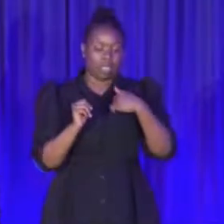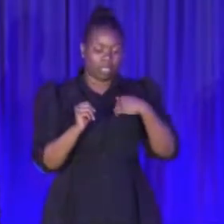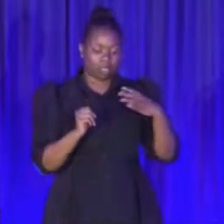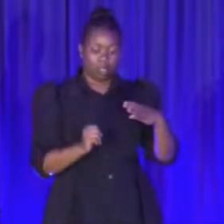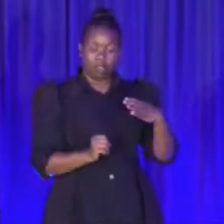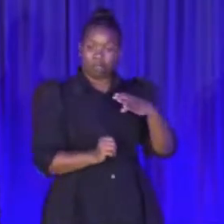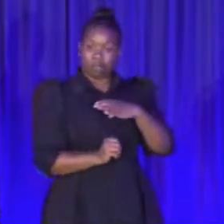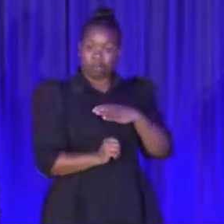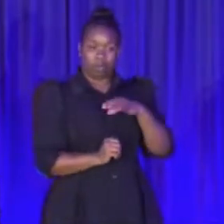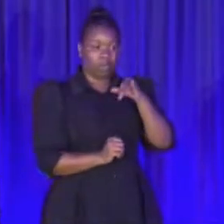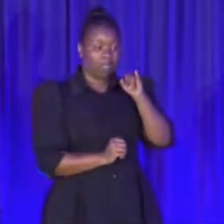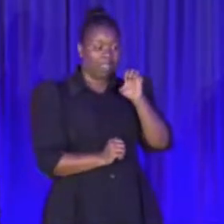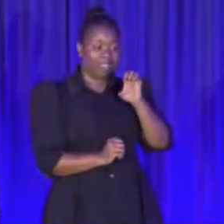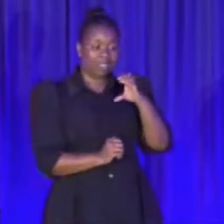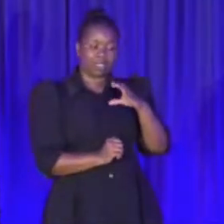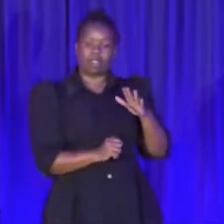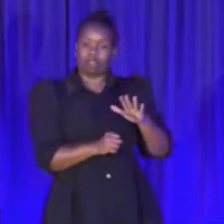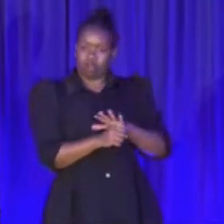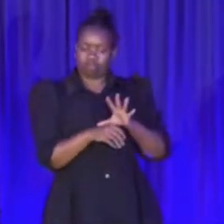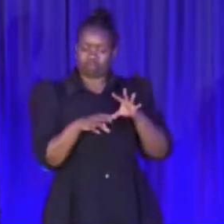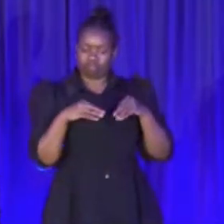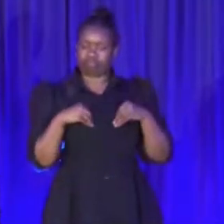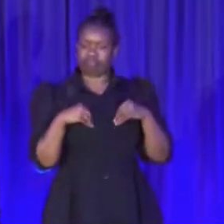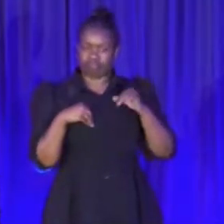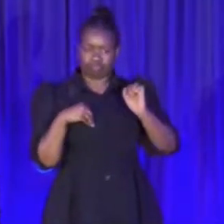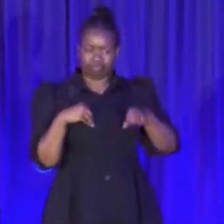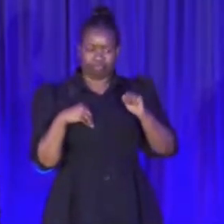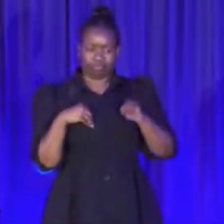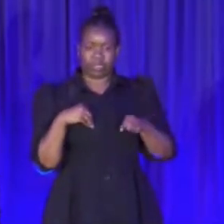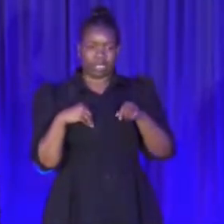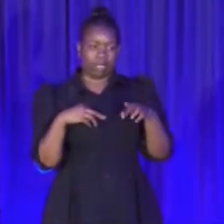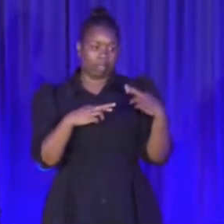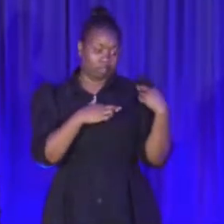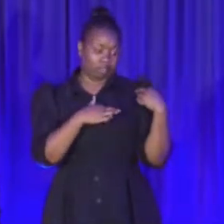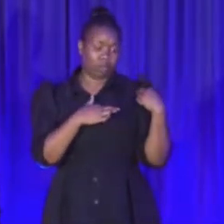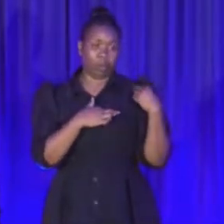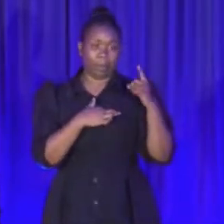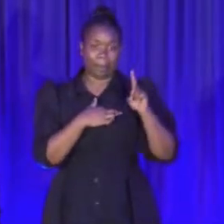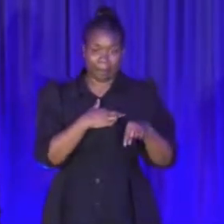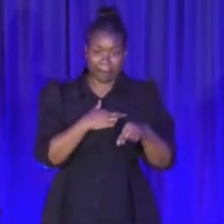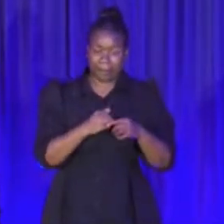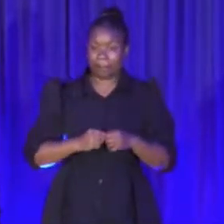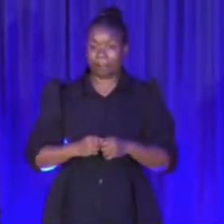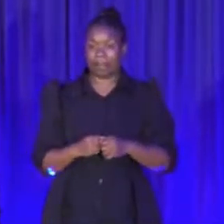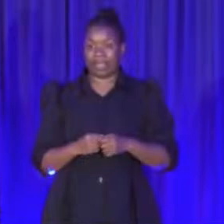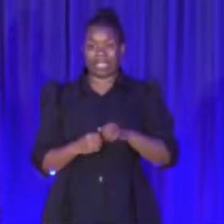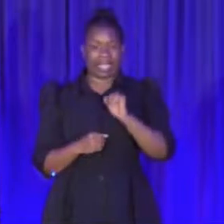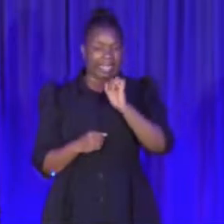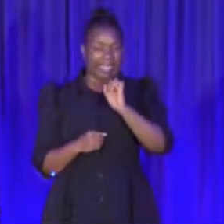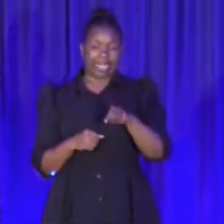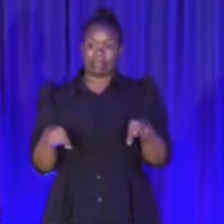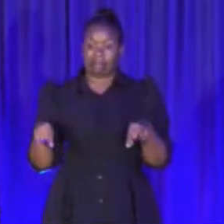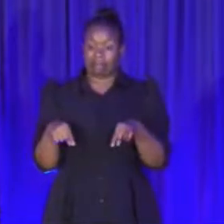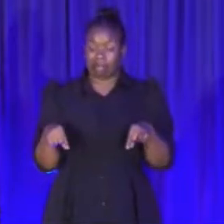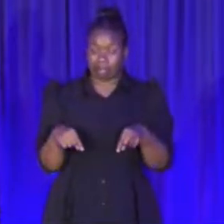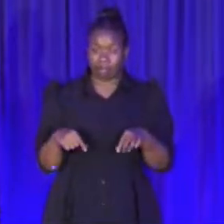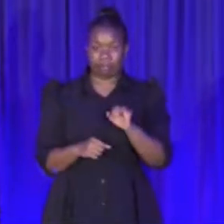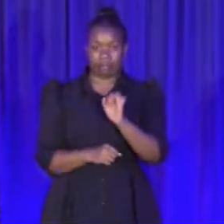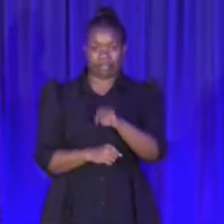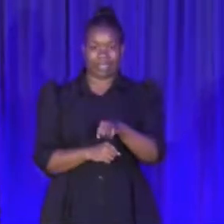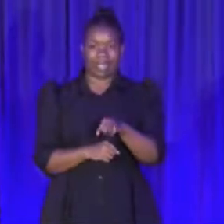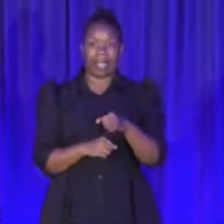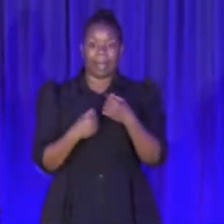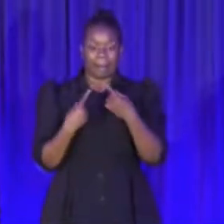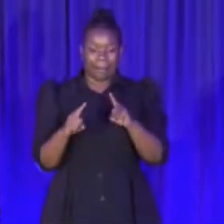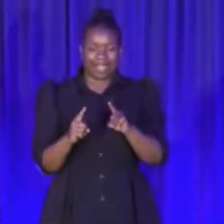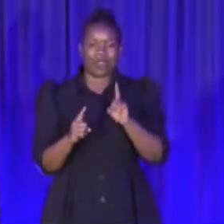we fully accept this awesome responsibility. It may be frightening, but somebody has to do